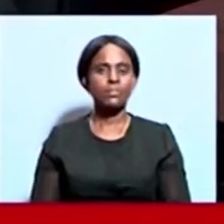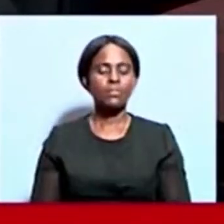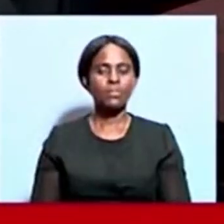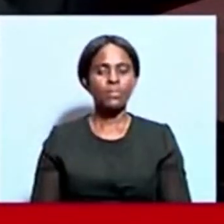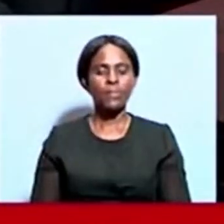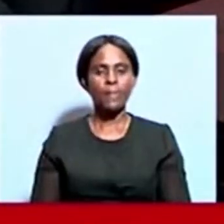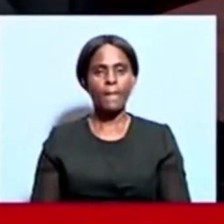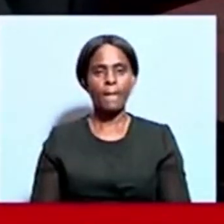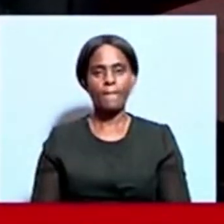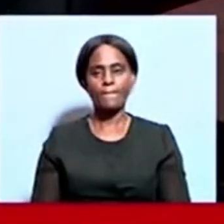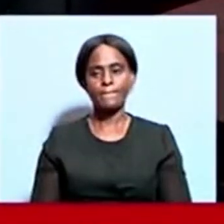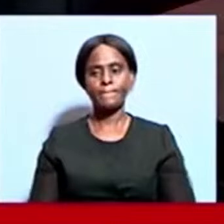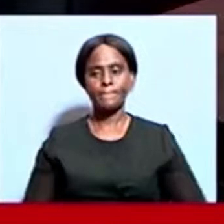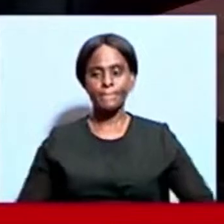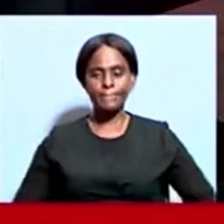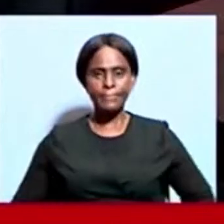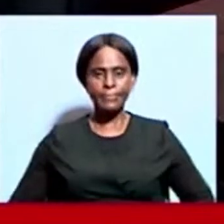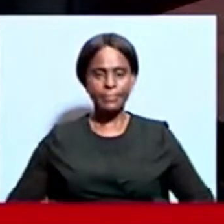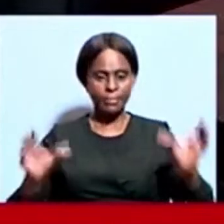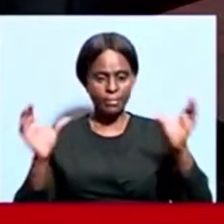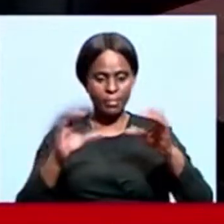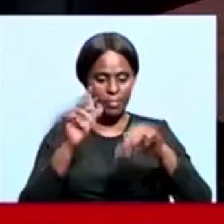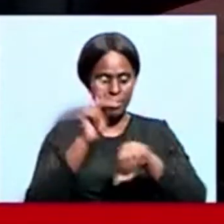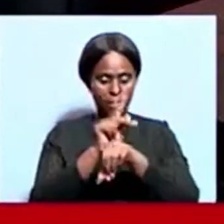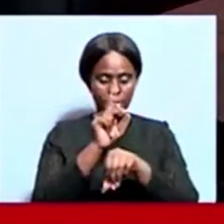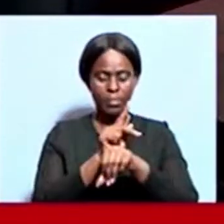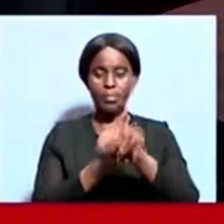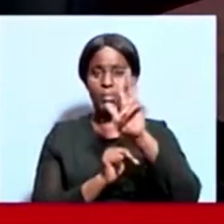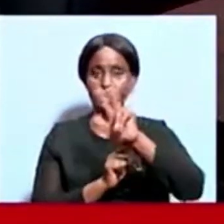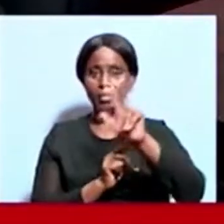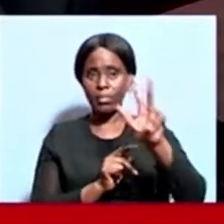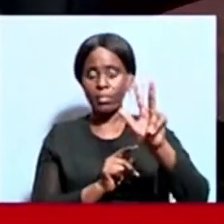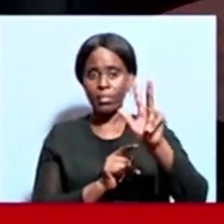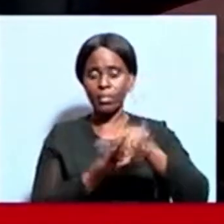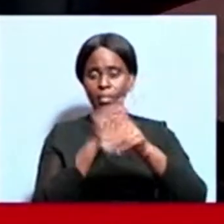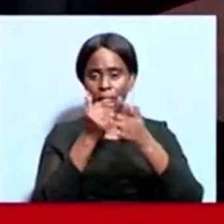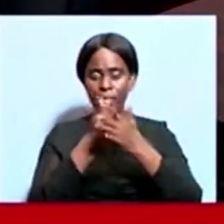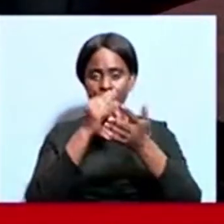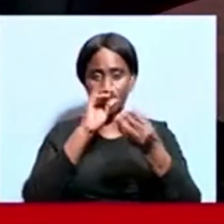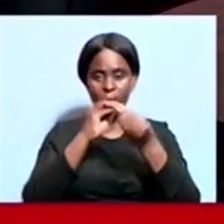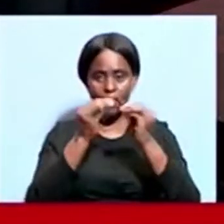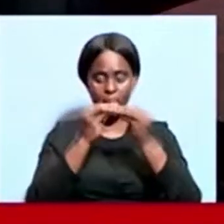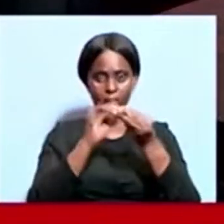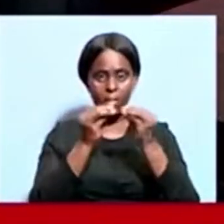Okay. These community projects, there are 33 of them in number